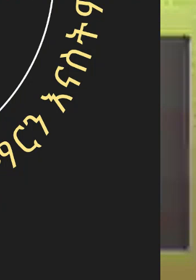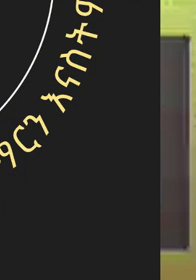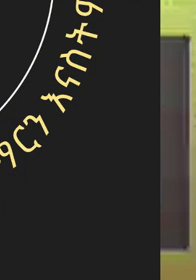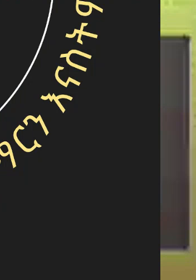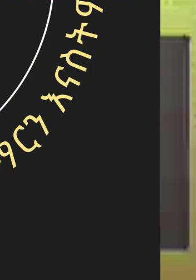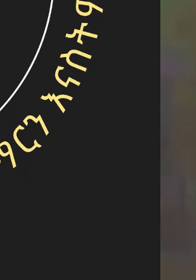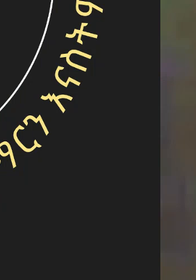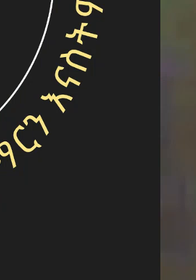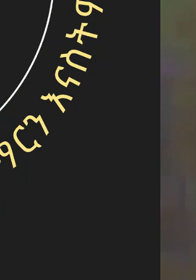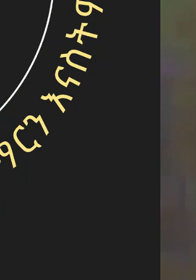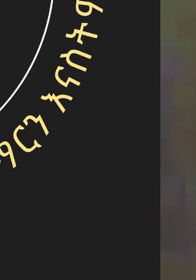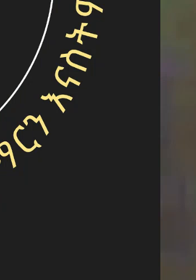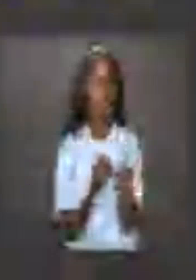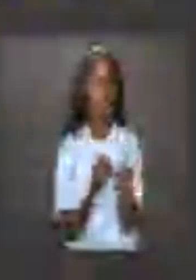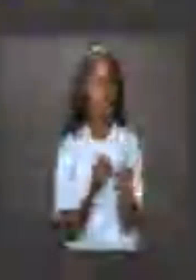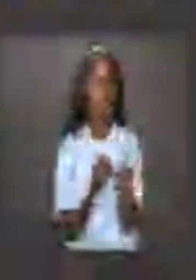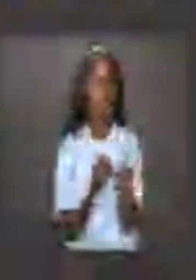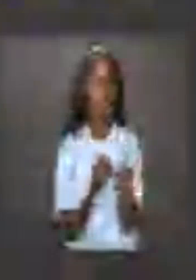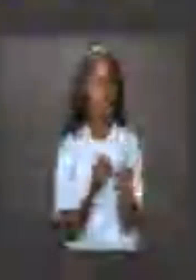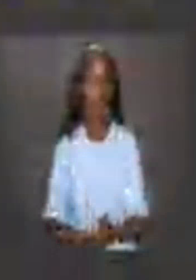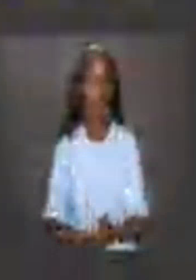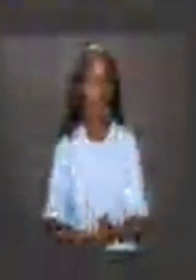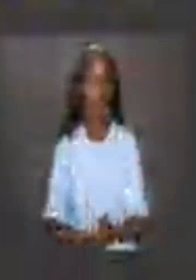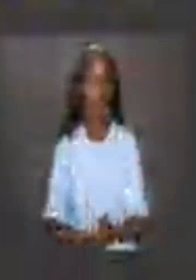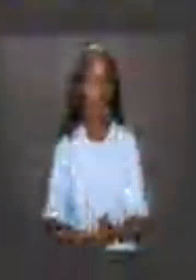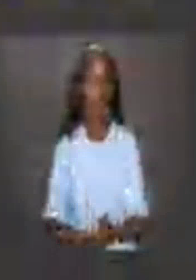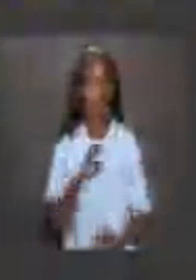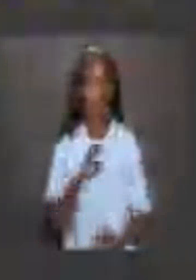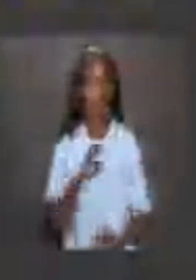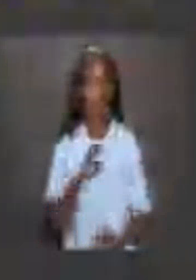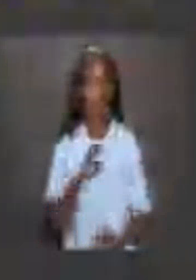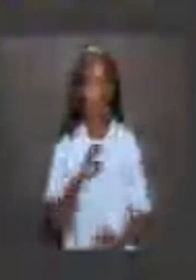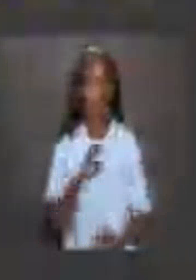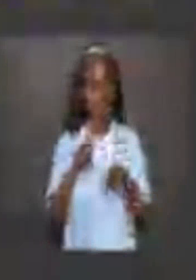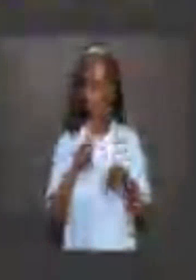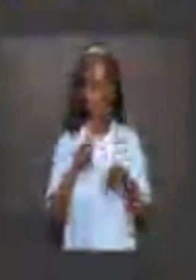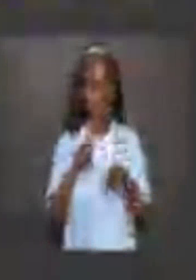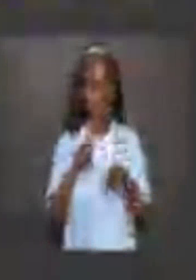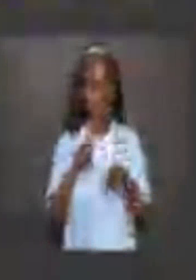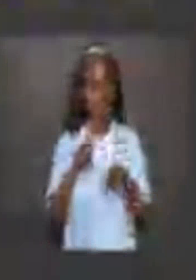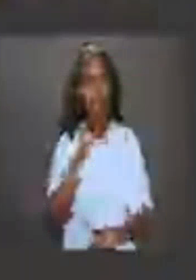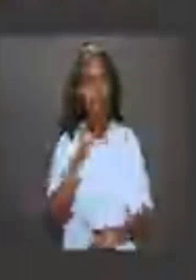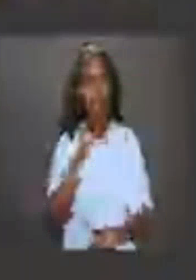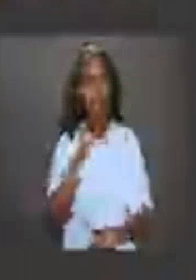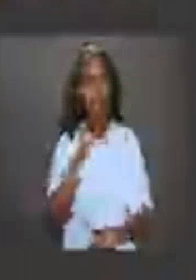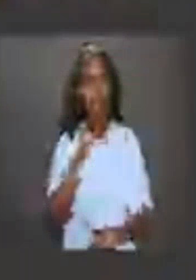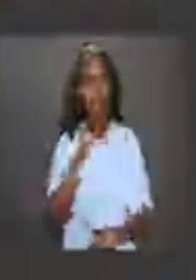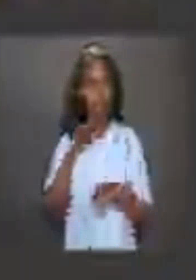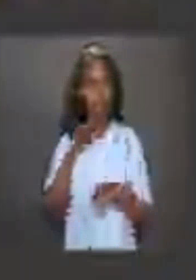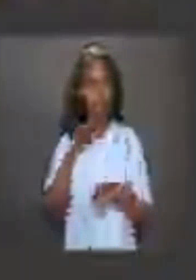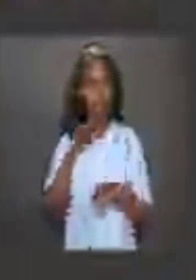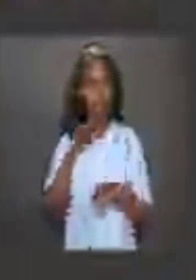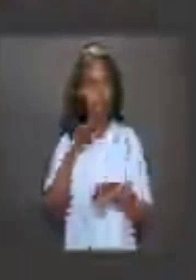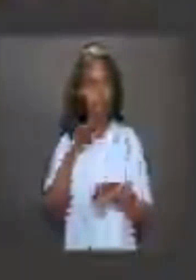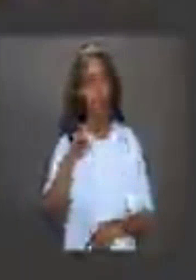following: f of x and d of x are